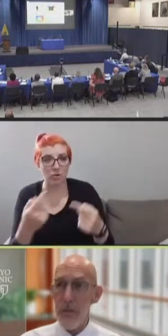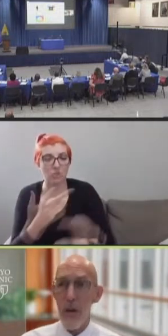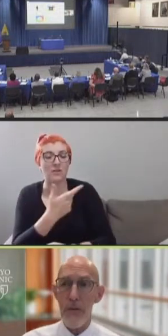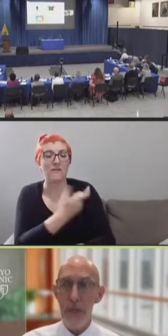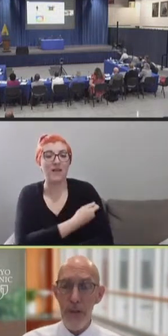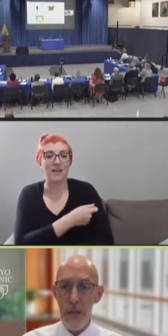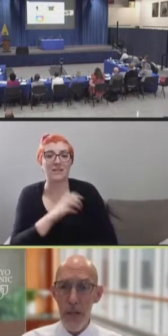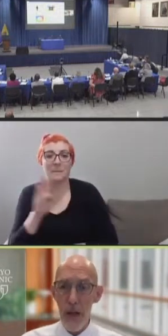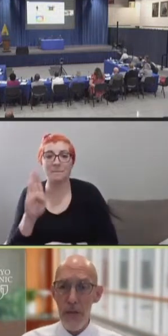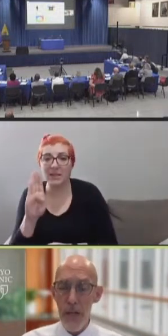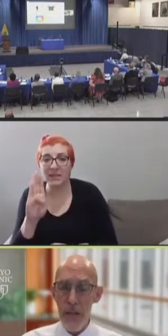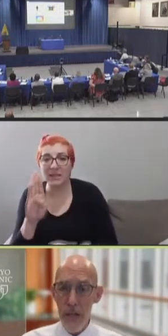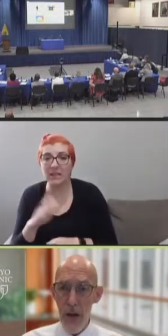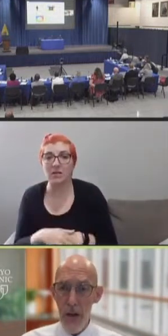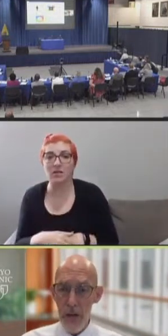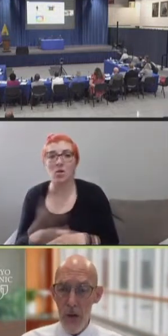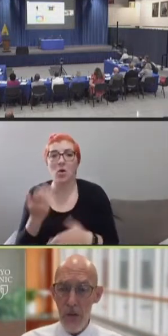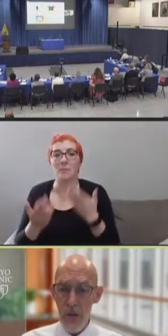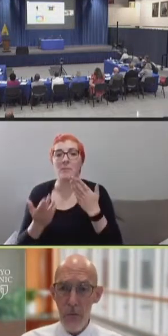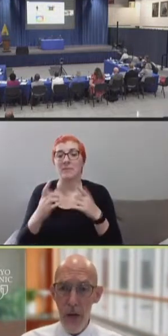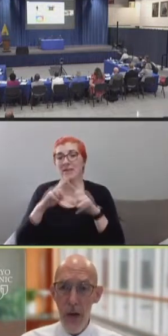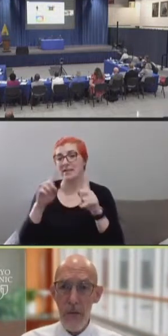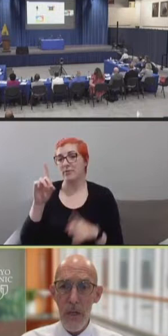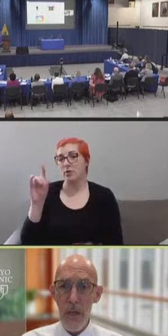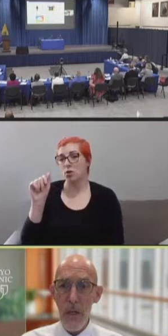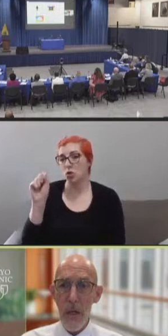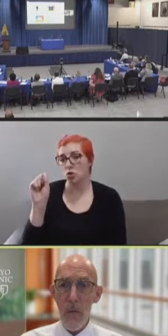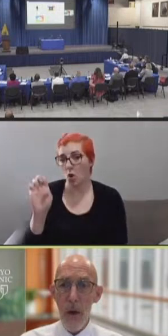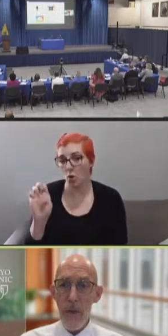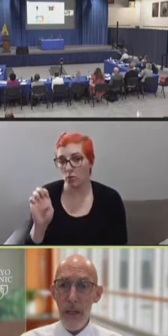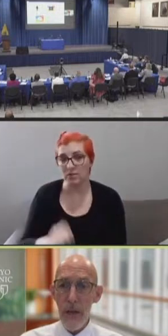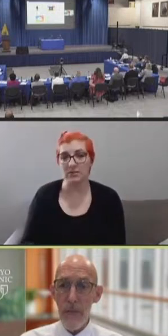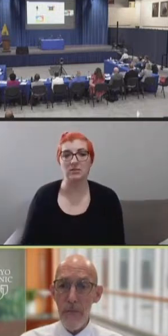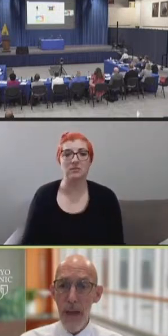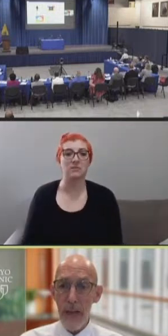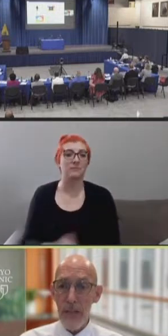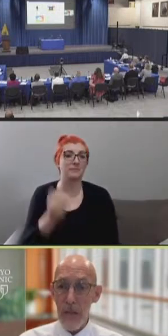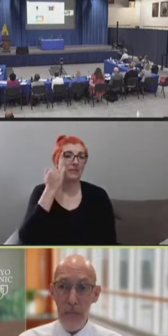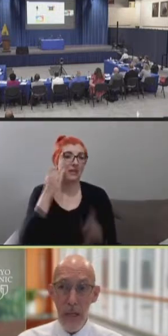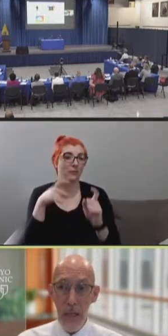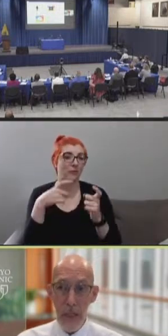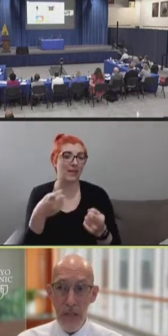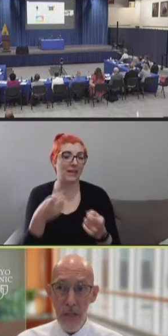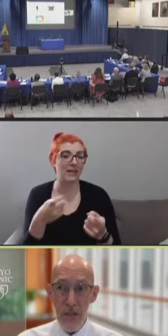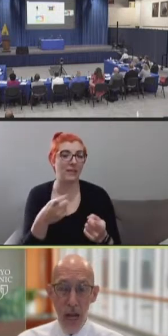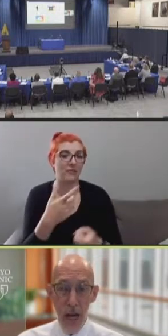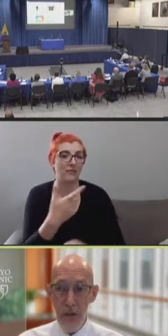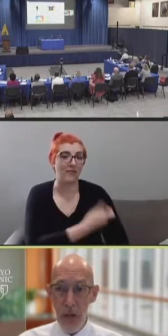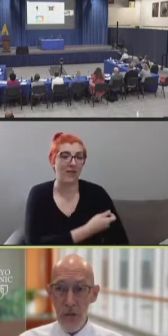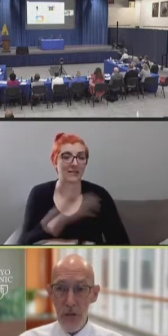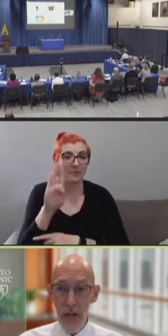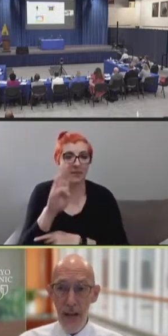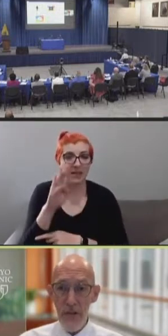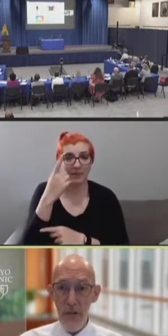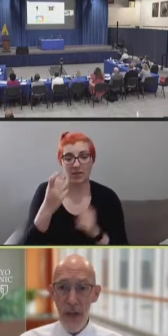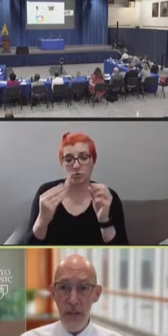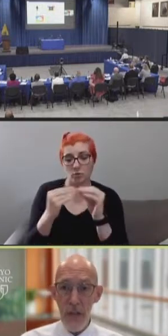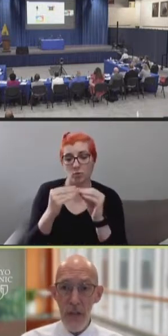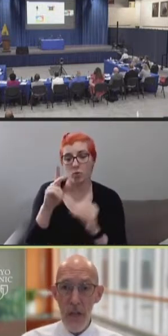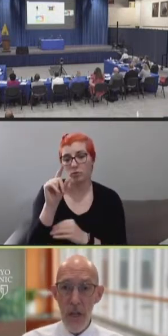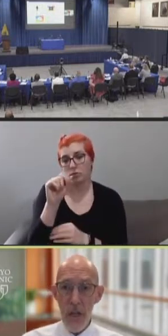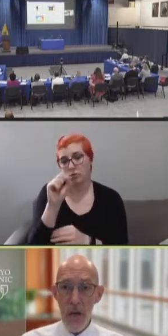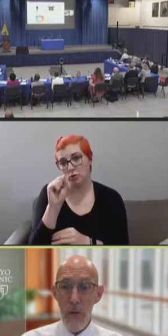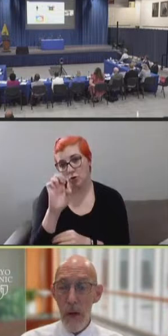perhaps an alternate dose or route, whether to give vaccine B because it's higher dose or